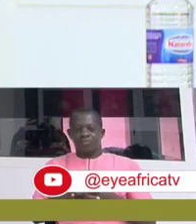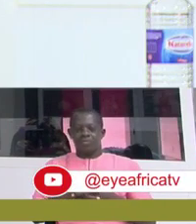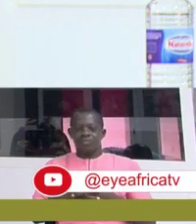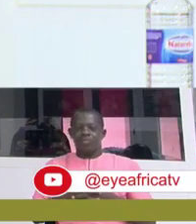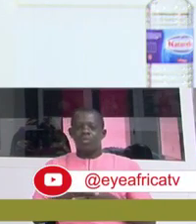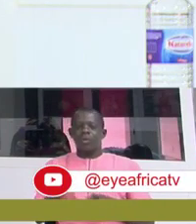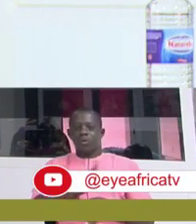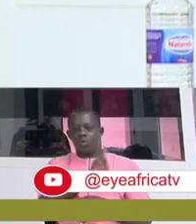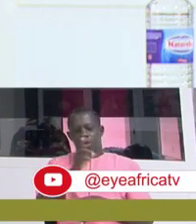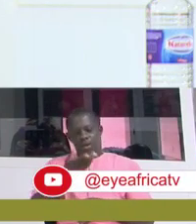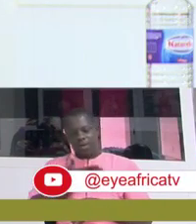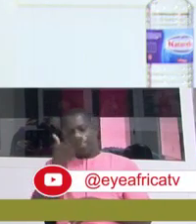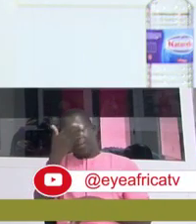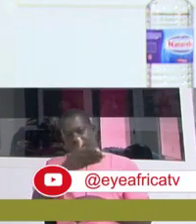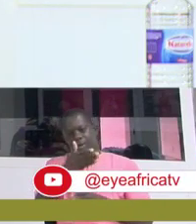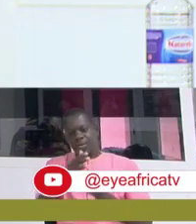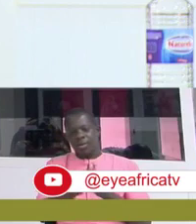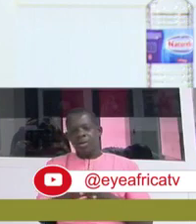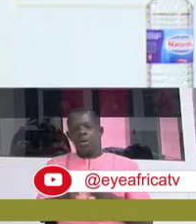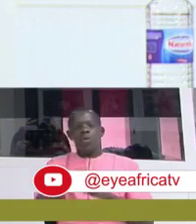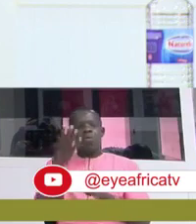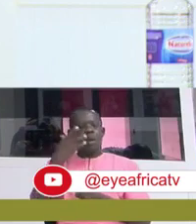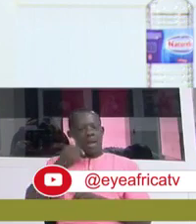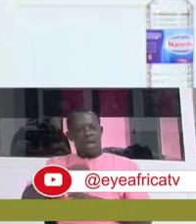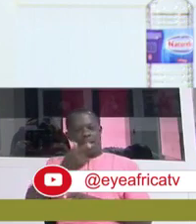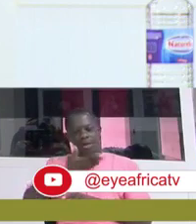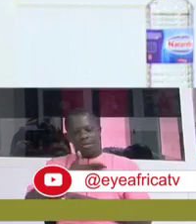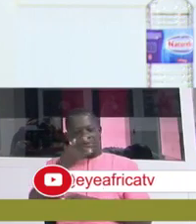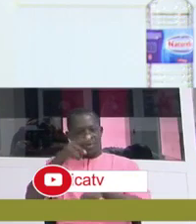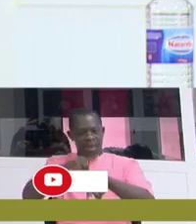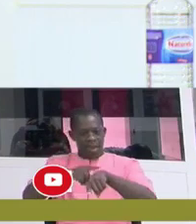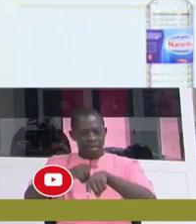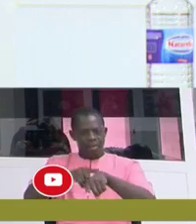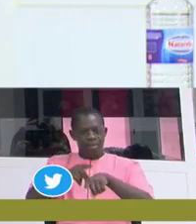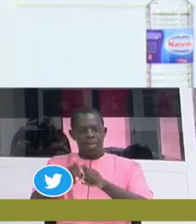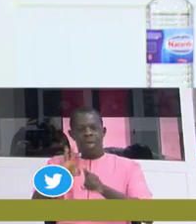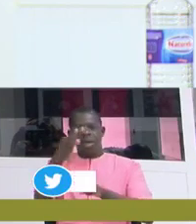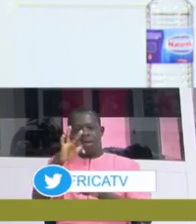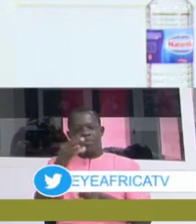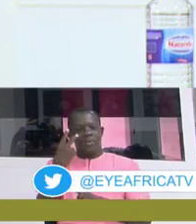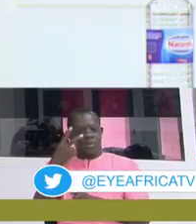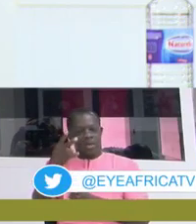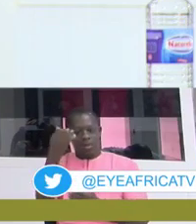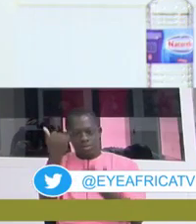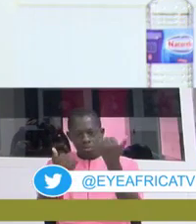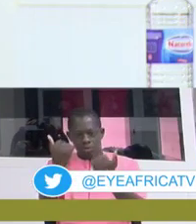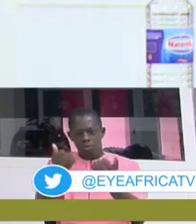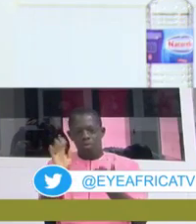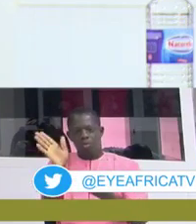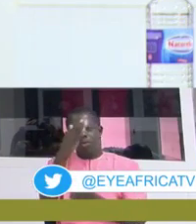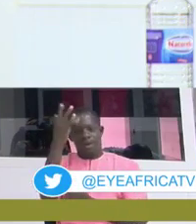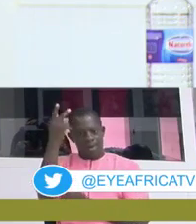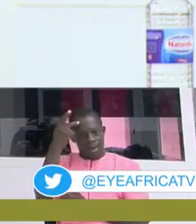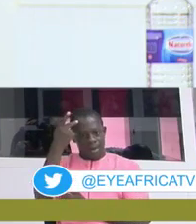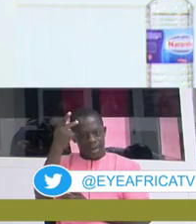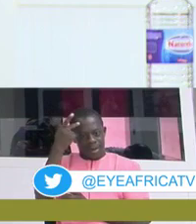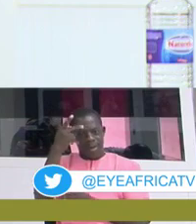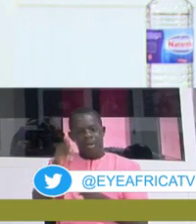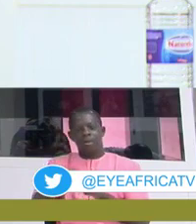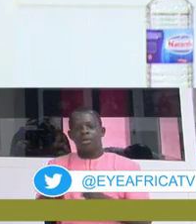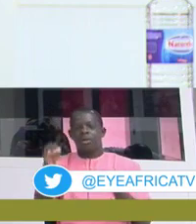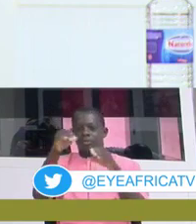before. I was there. In a time, sir. When I have time. When vehicles are departing to Kanilai,